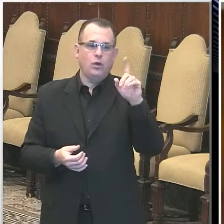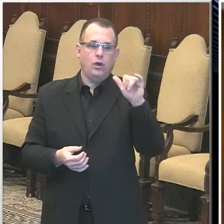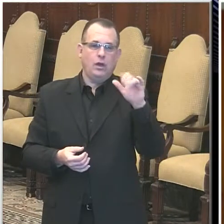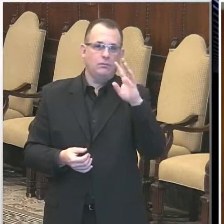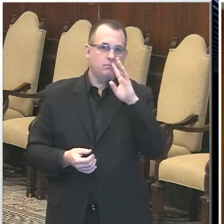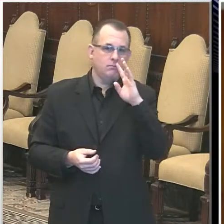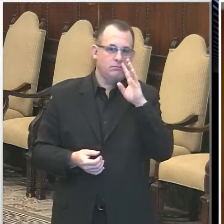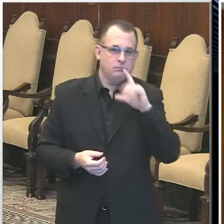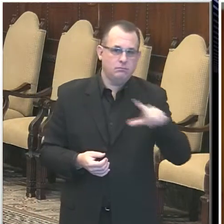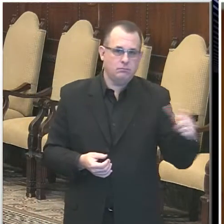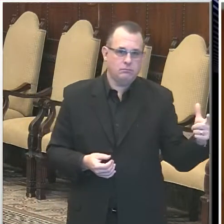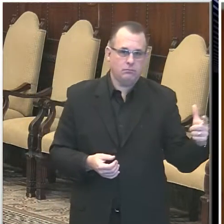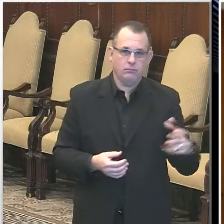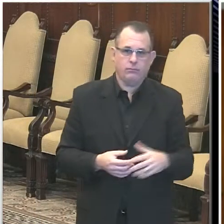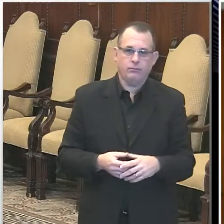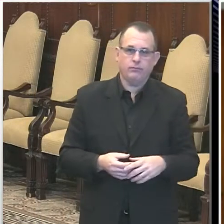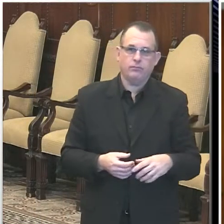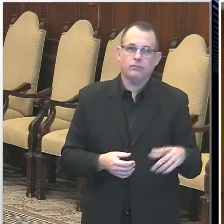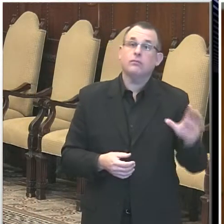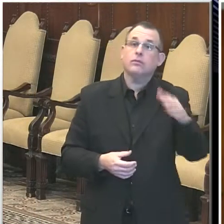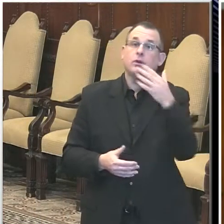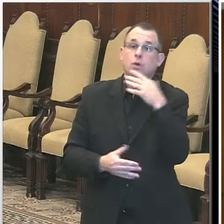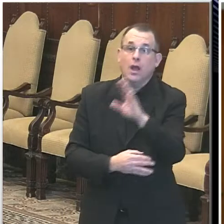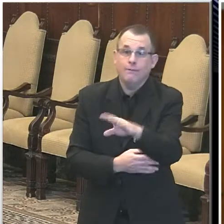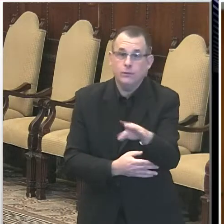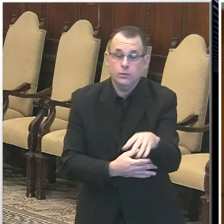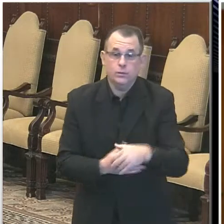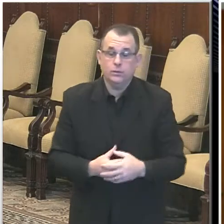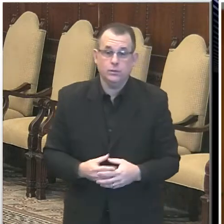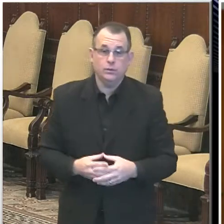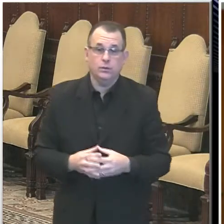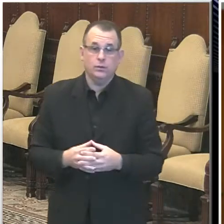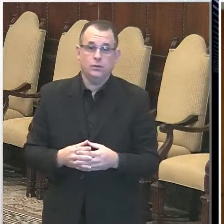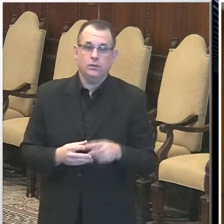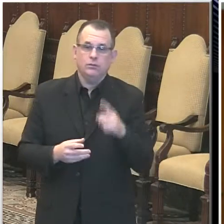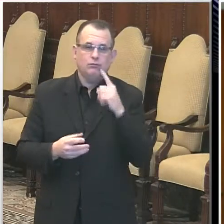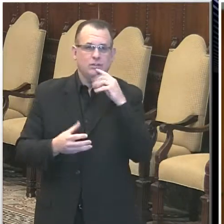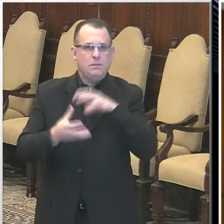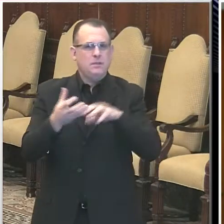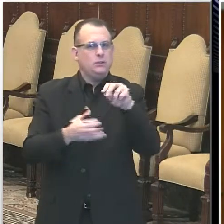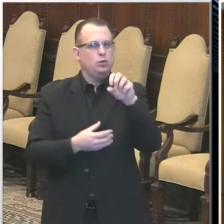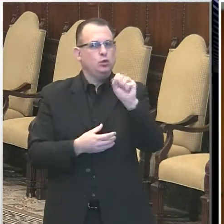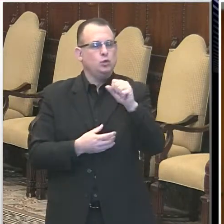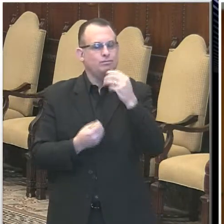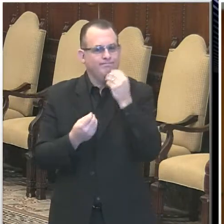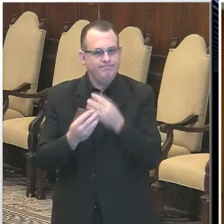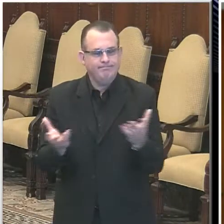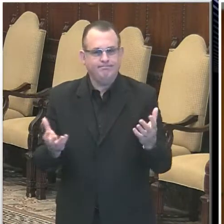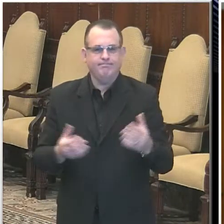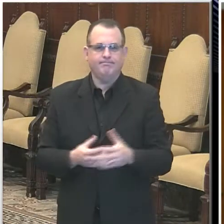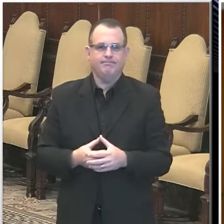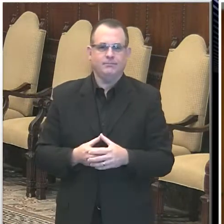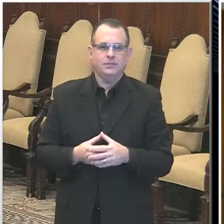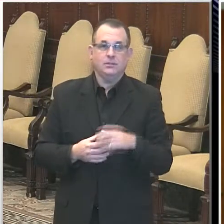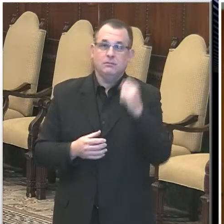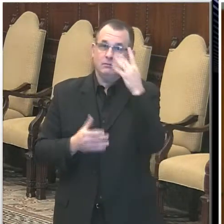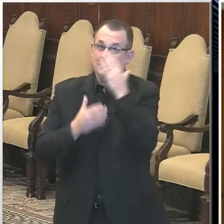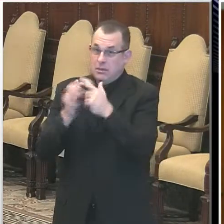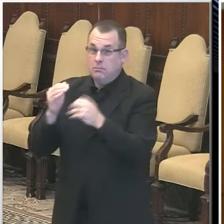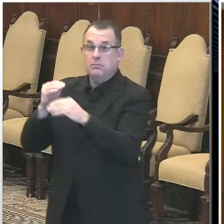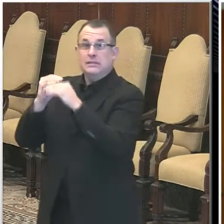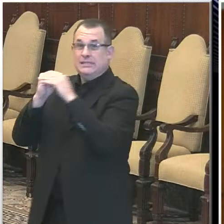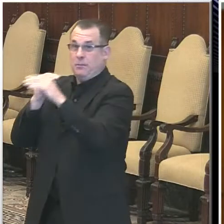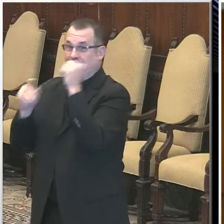Good afternoon. The news on the epidemic is mixed today. We're seeing a stabilizing of the daily count of